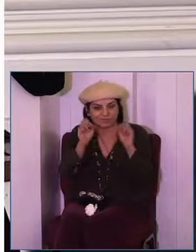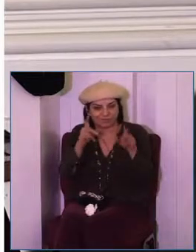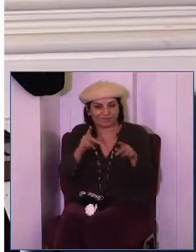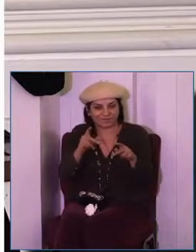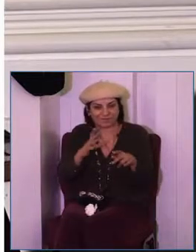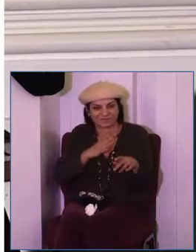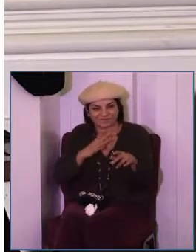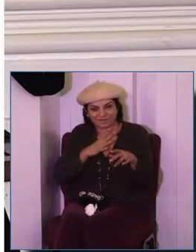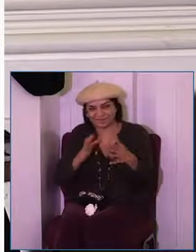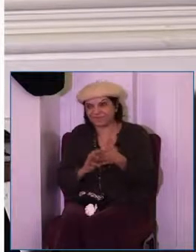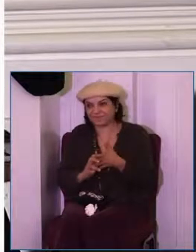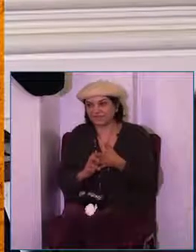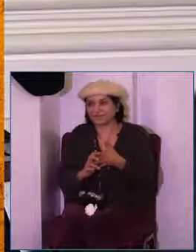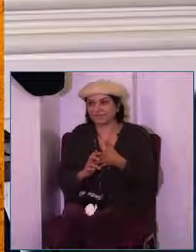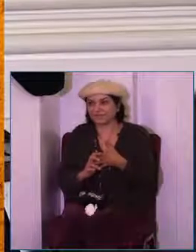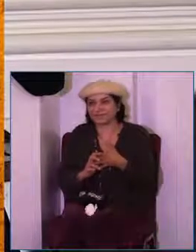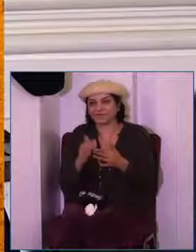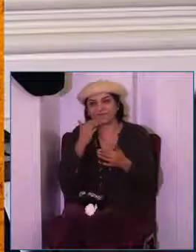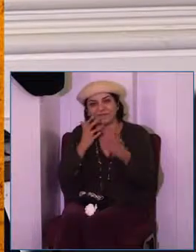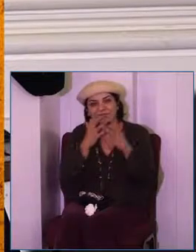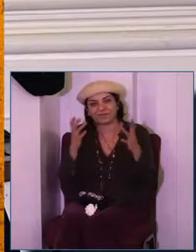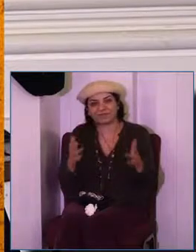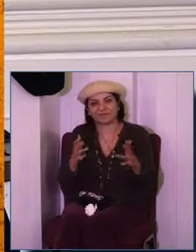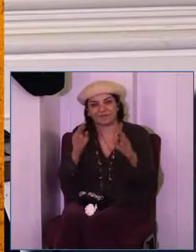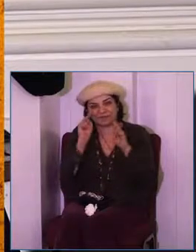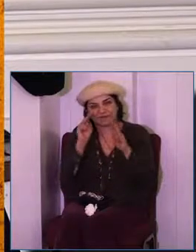seeing everybody at the congregational meeting.